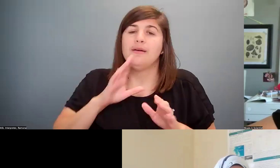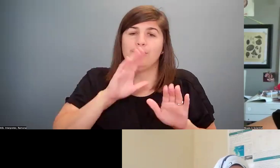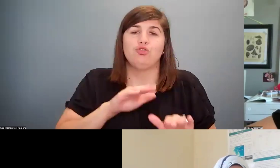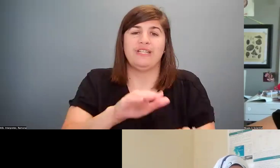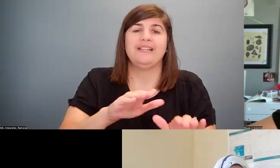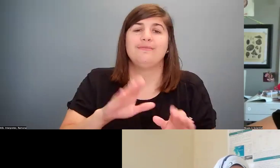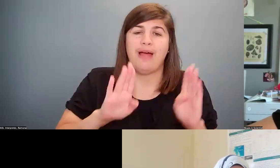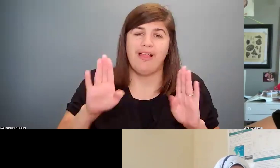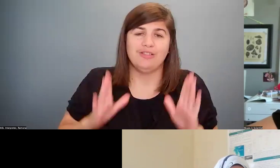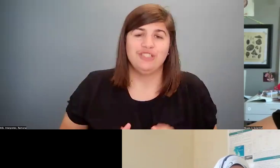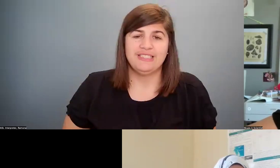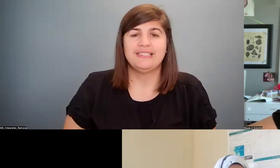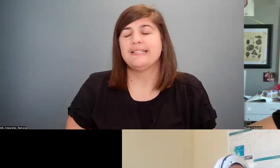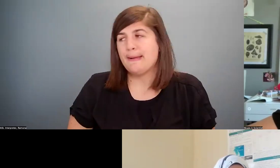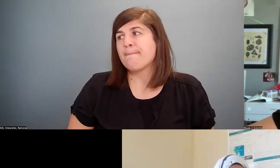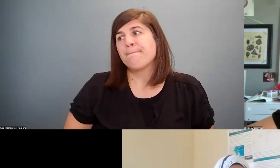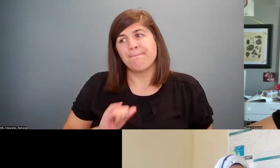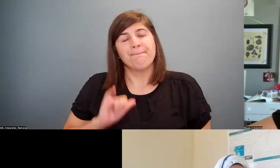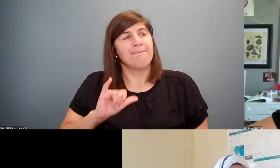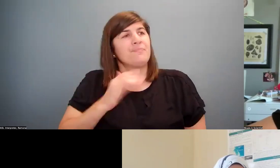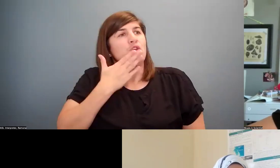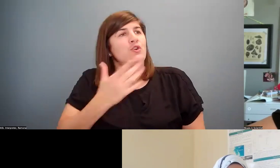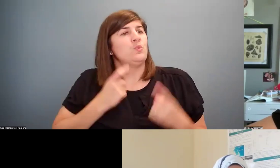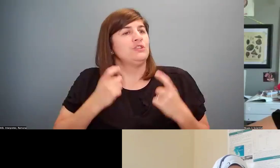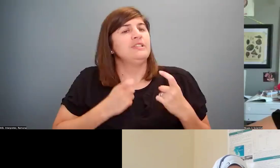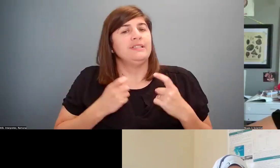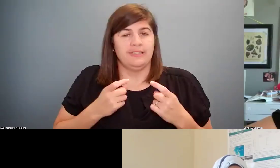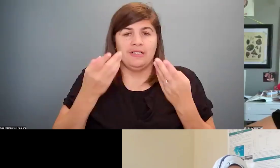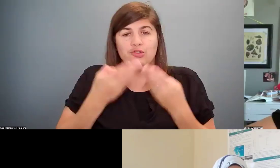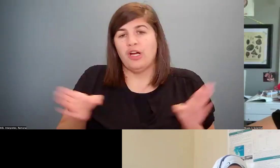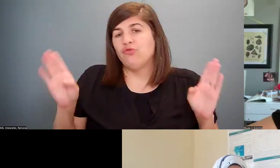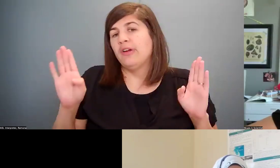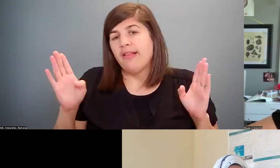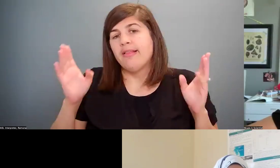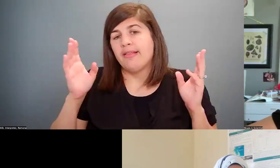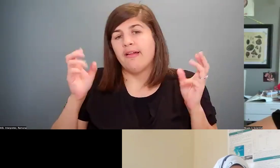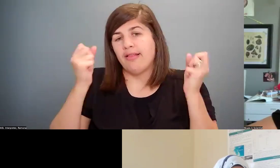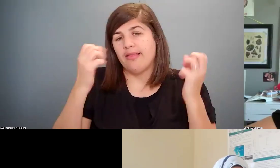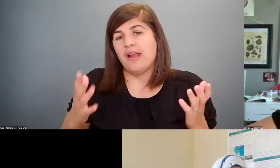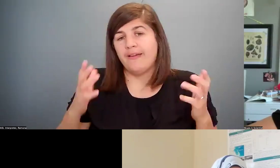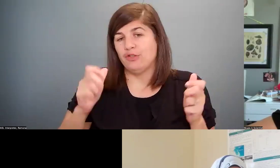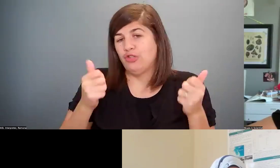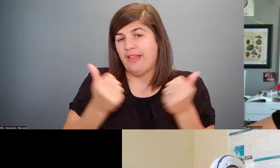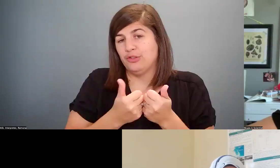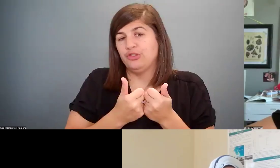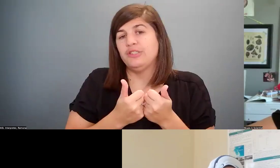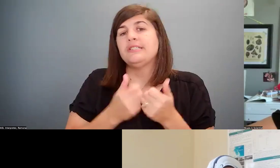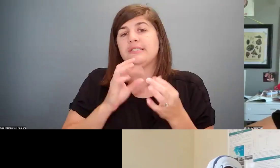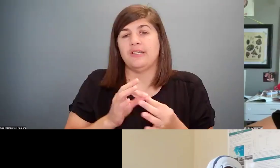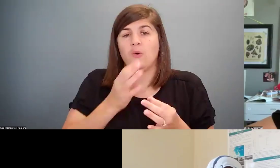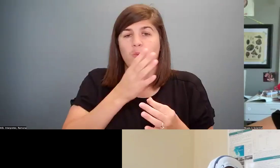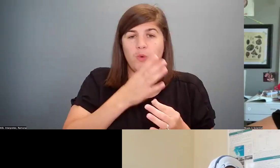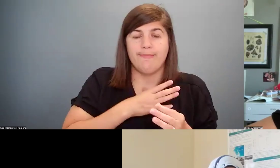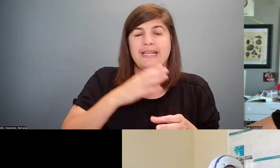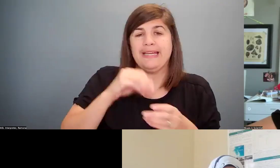good question. Um, in general, there are a lot of challenges when it comes to being a woman in